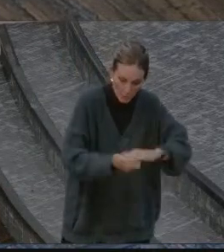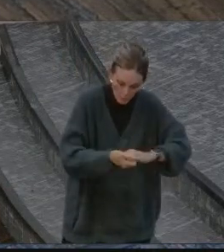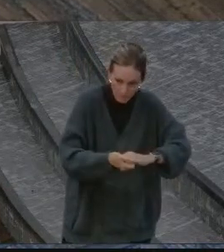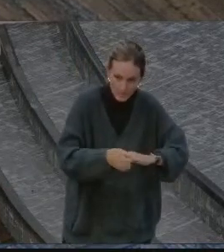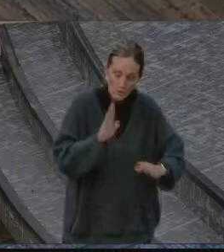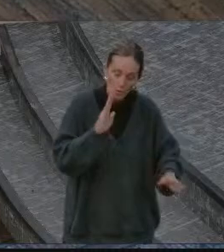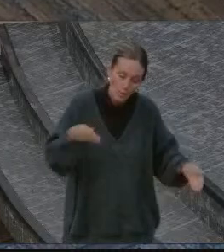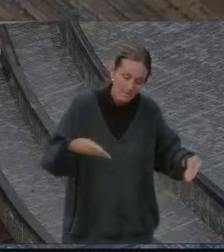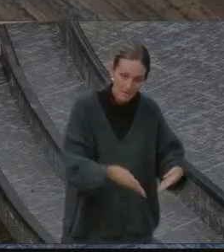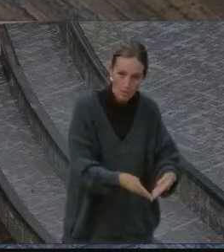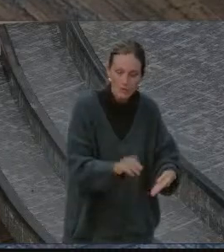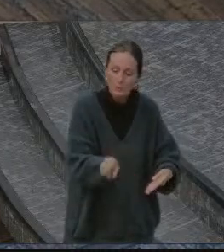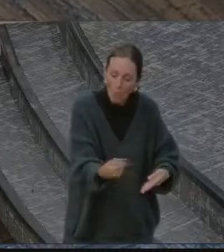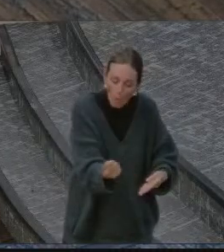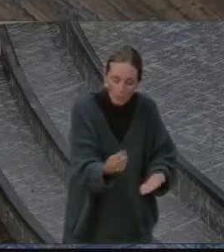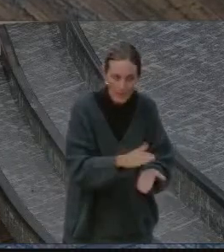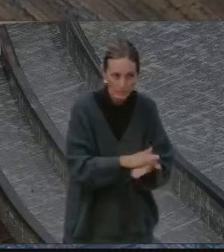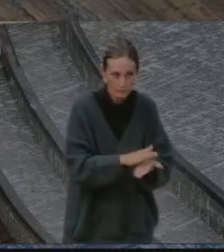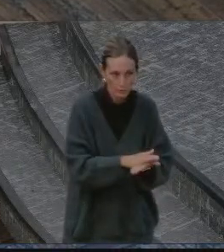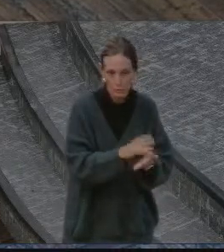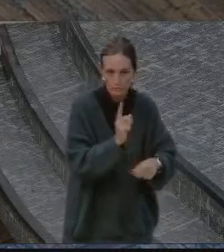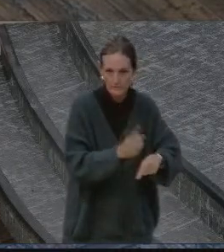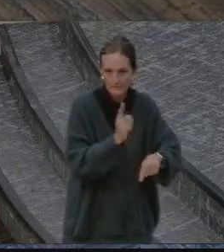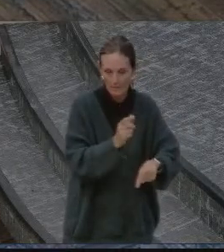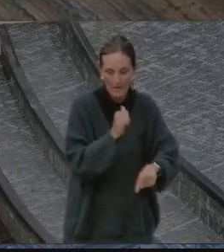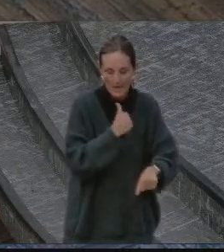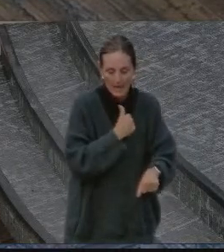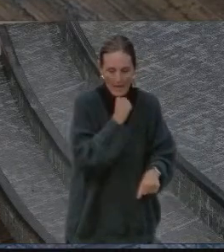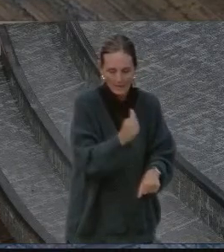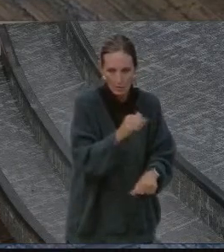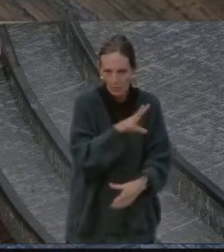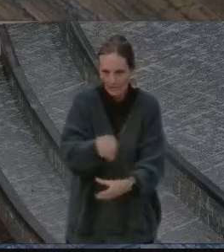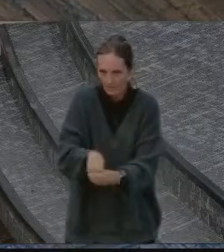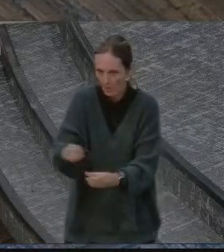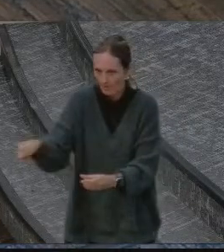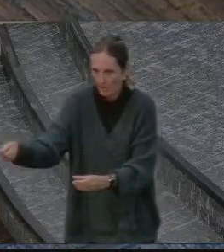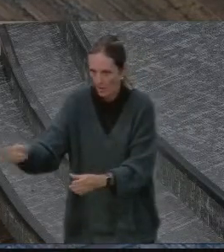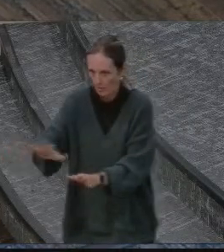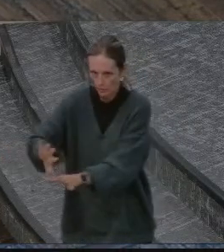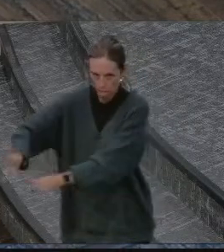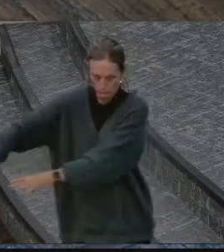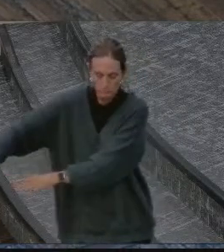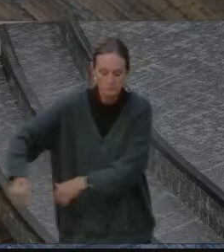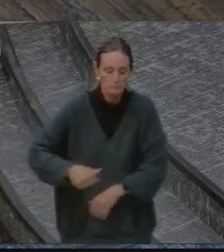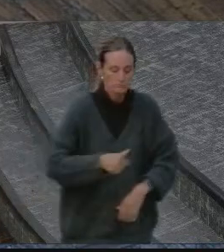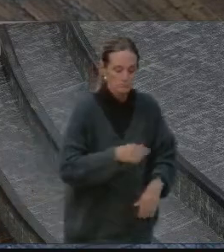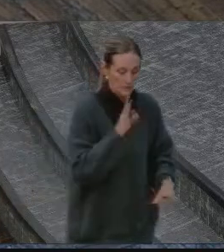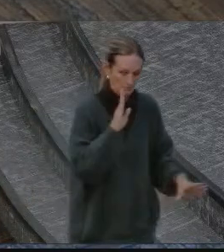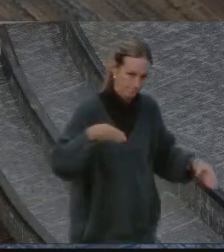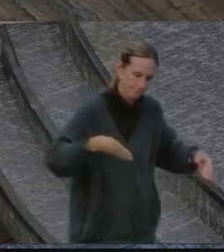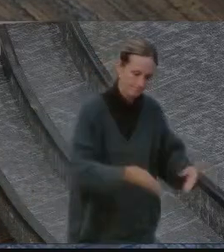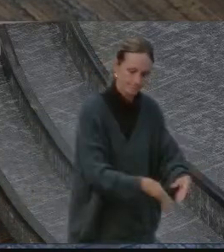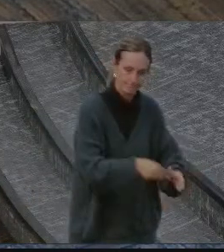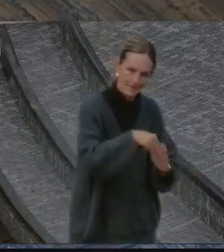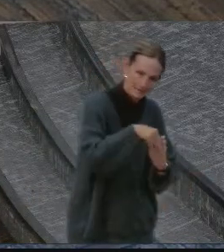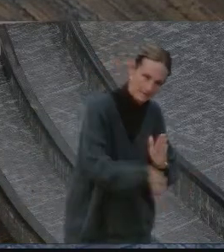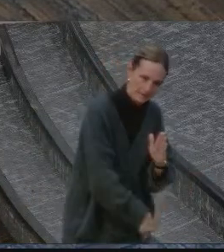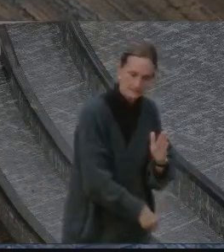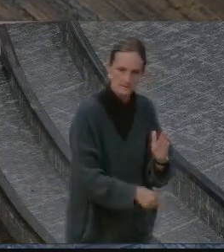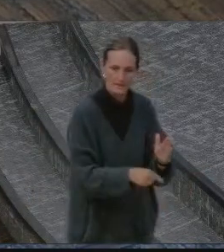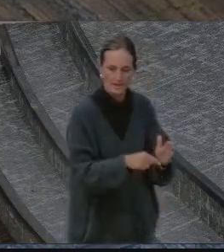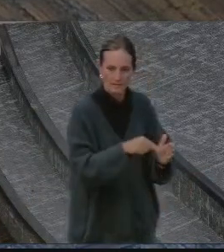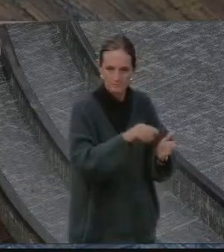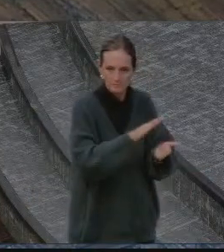discipline. So I don't venture into anything else. We try and go for intensity in what we're